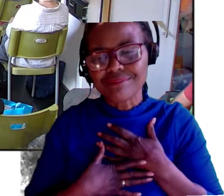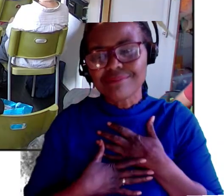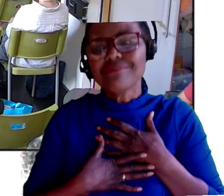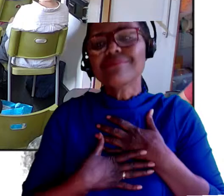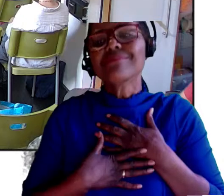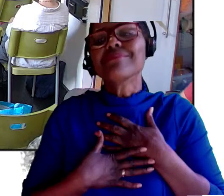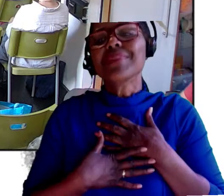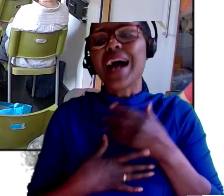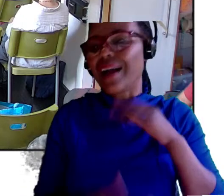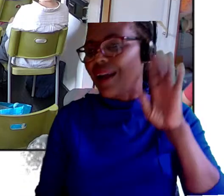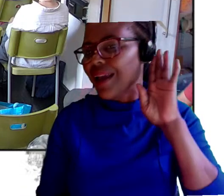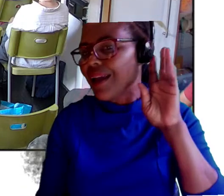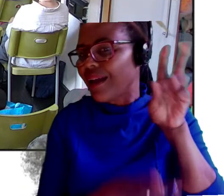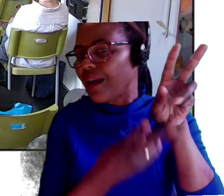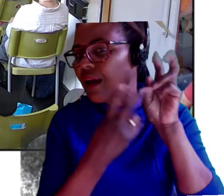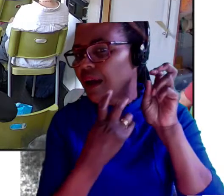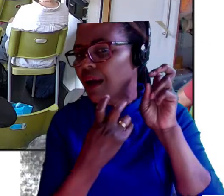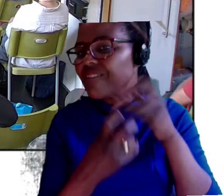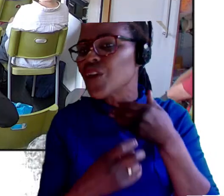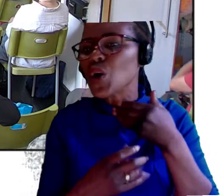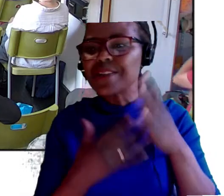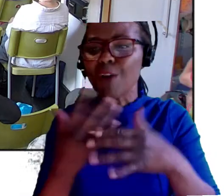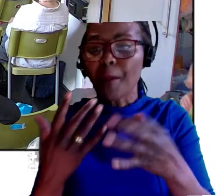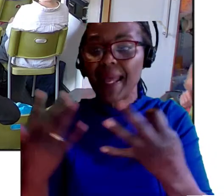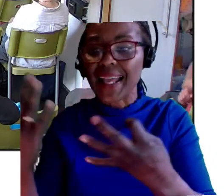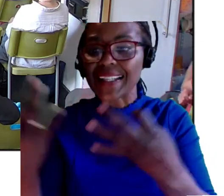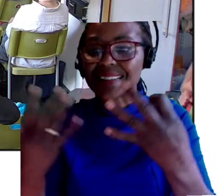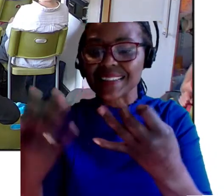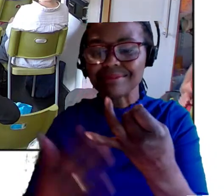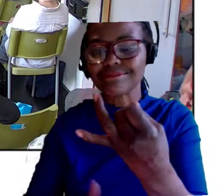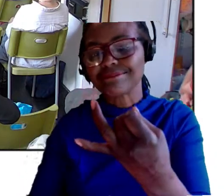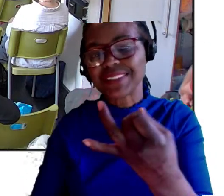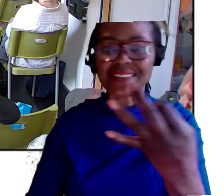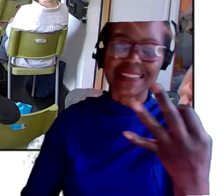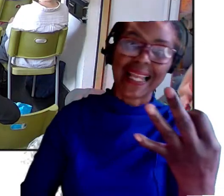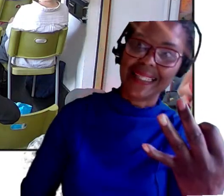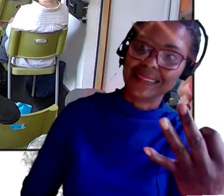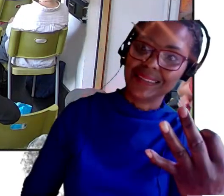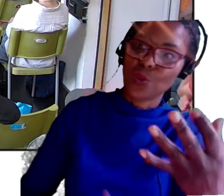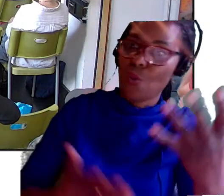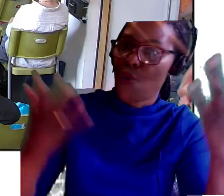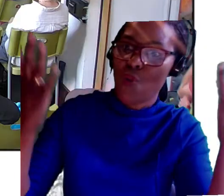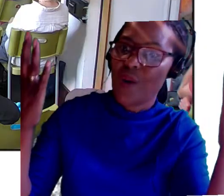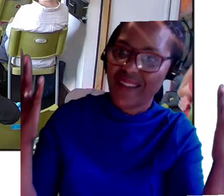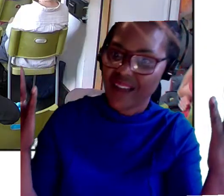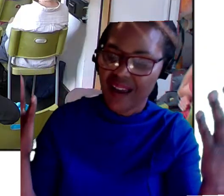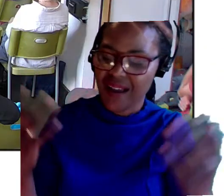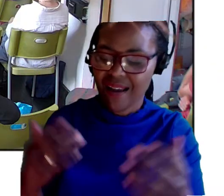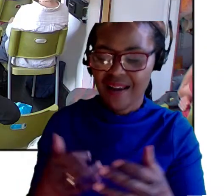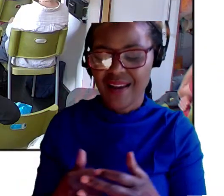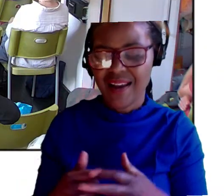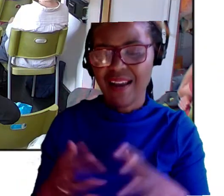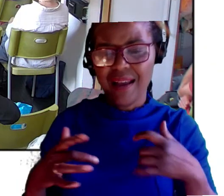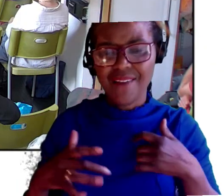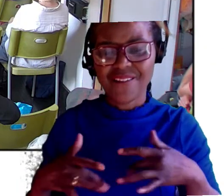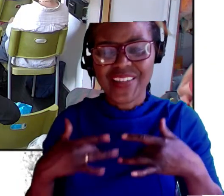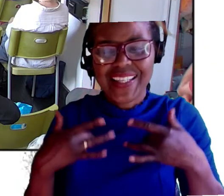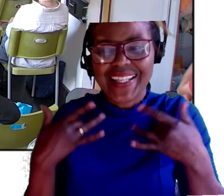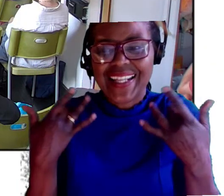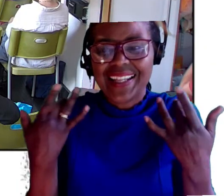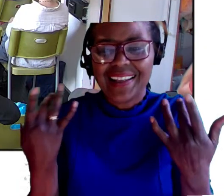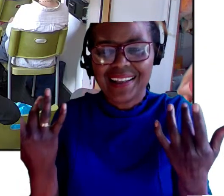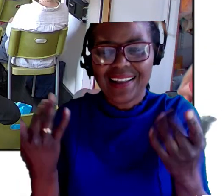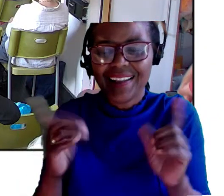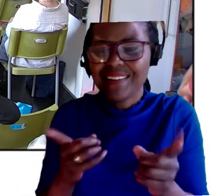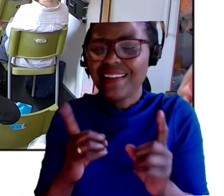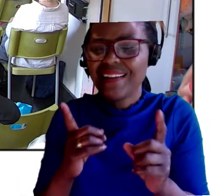from, 1878 or whenever it might be. The feeling that I have of kind of like this is part